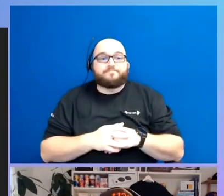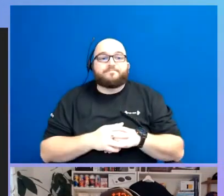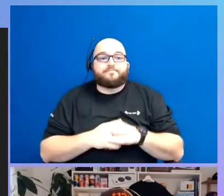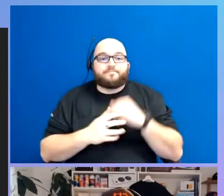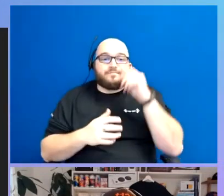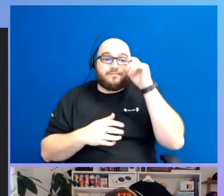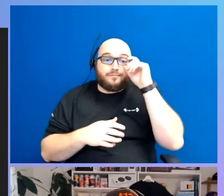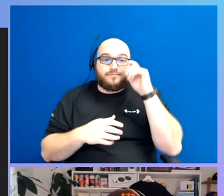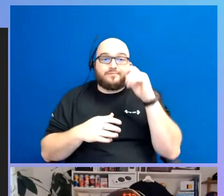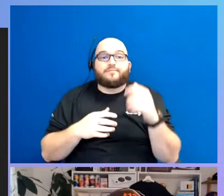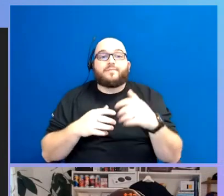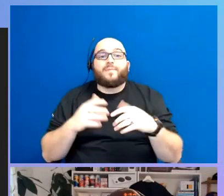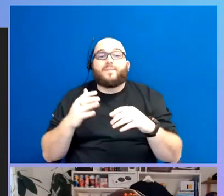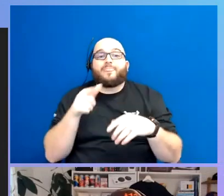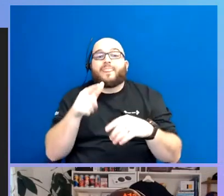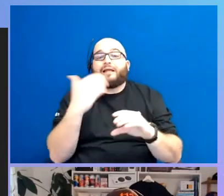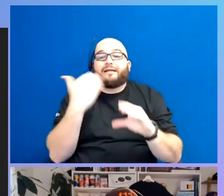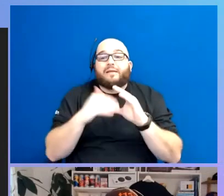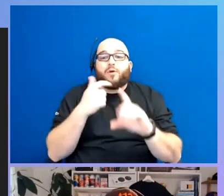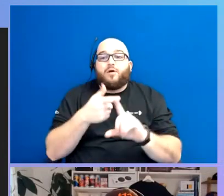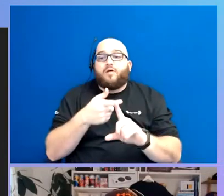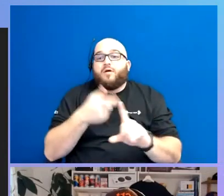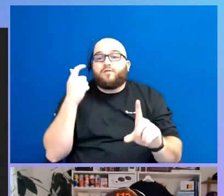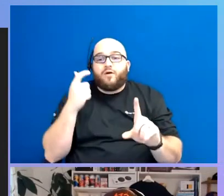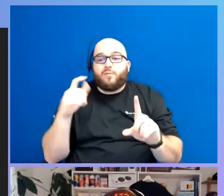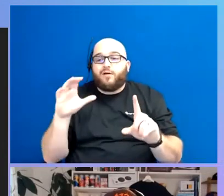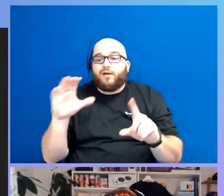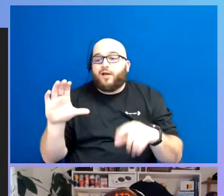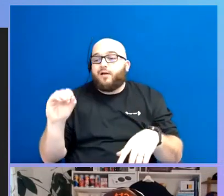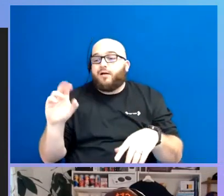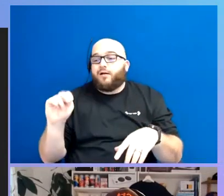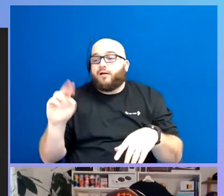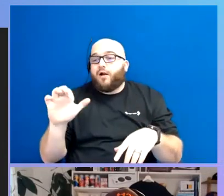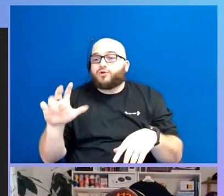And here's another one from a concert